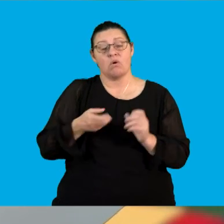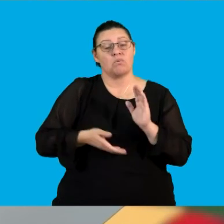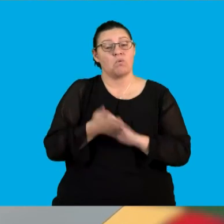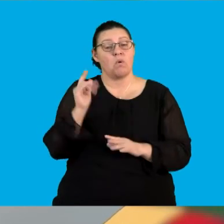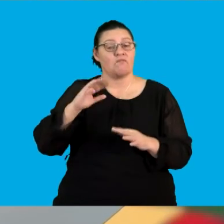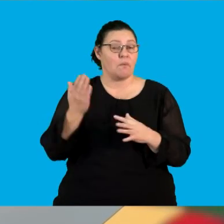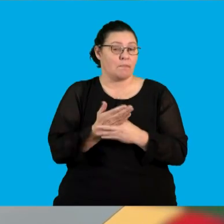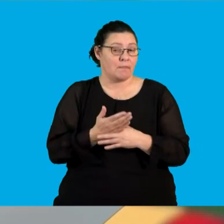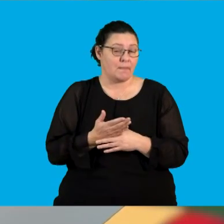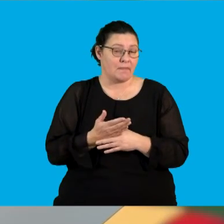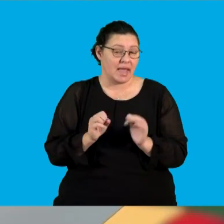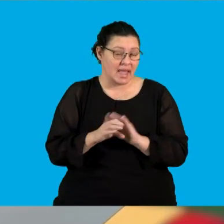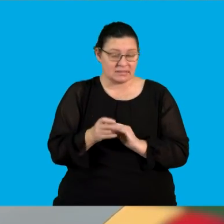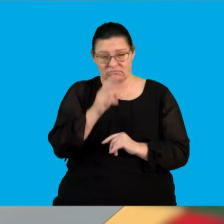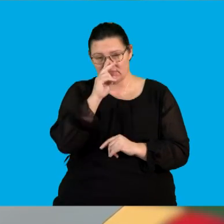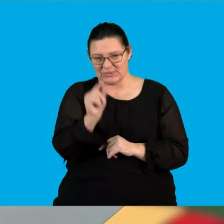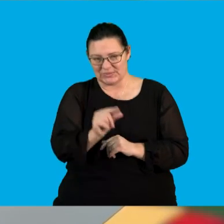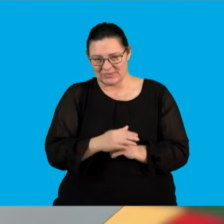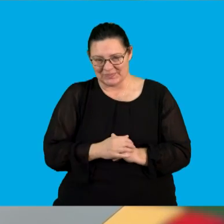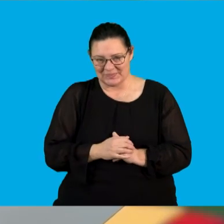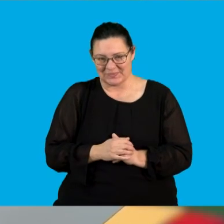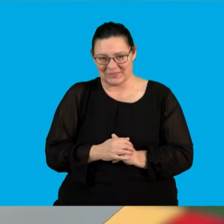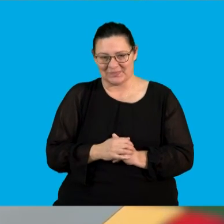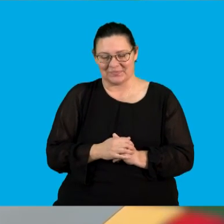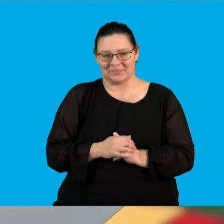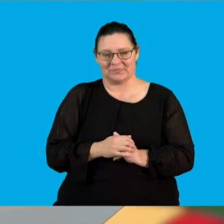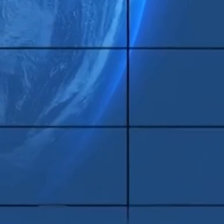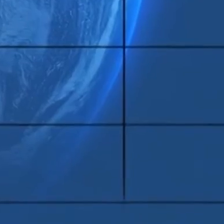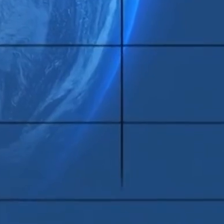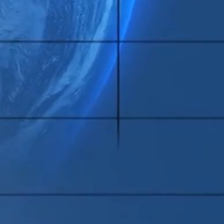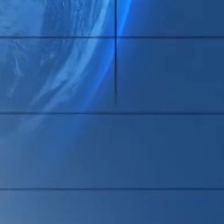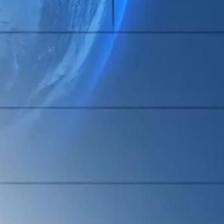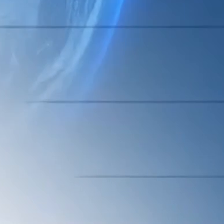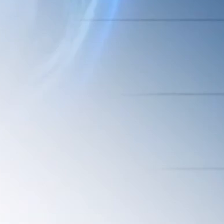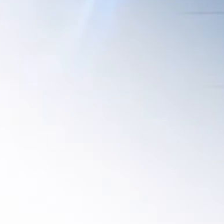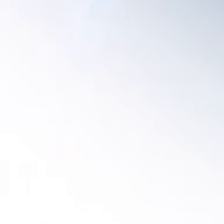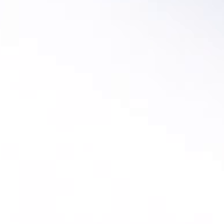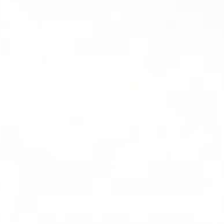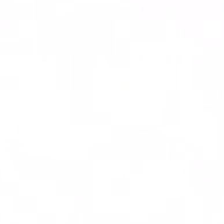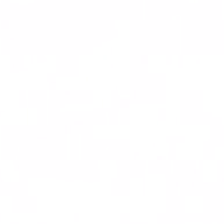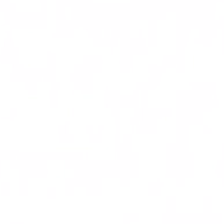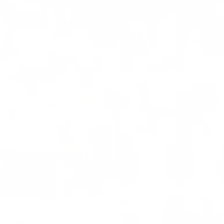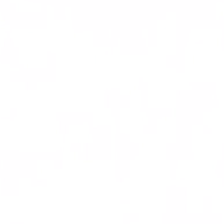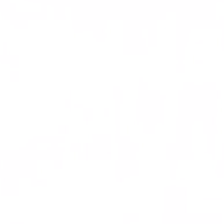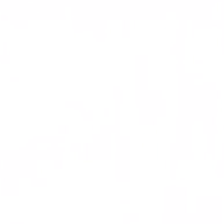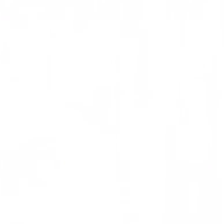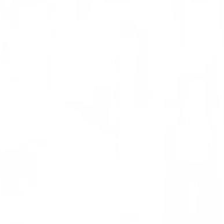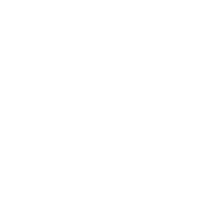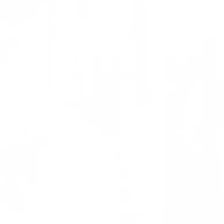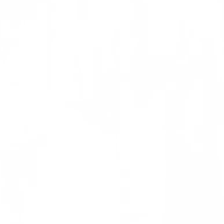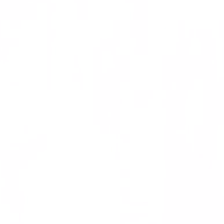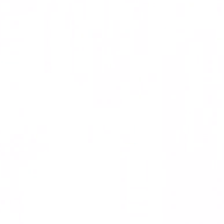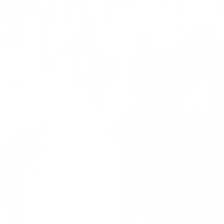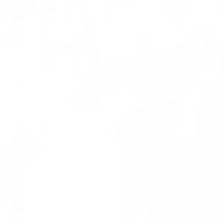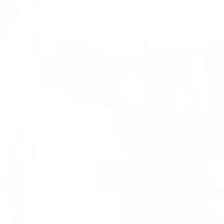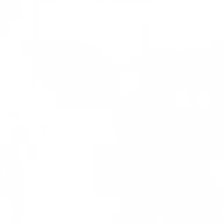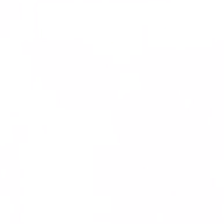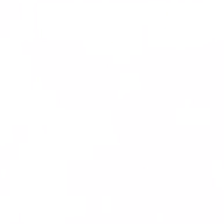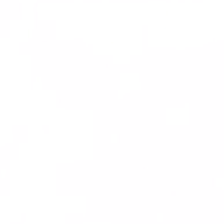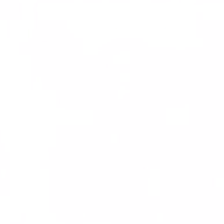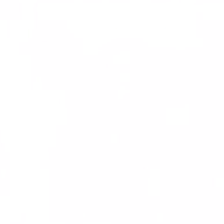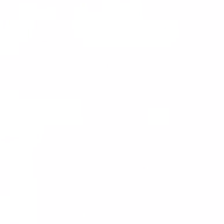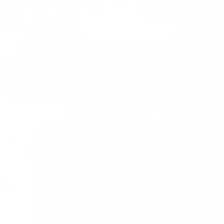of the acid and the carbonate, as we have said, we can be able to name the salt that is being formed. So, before we go